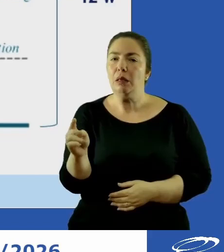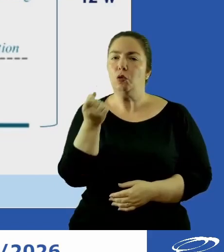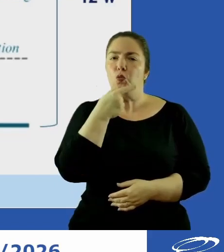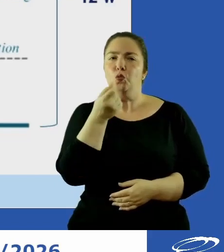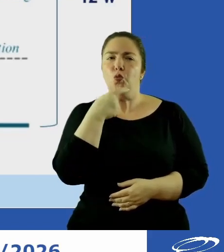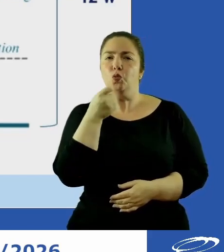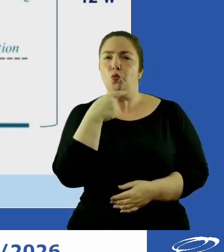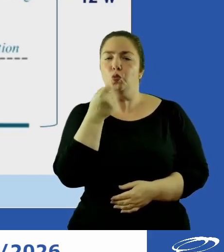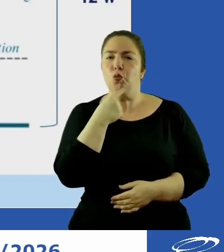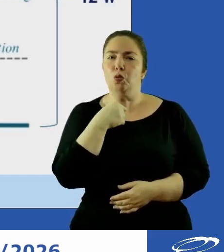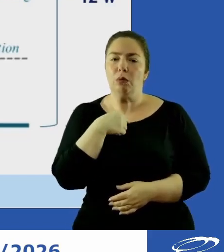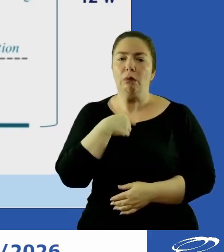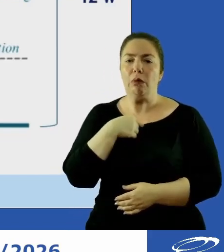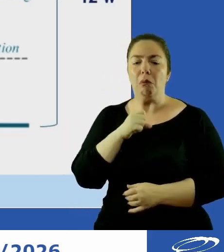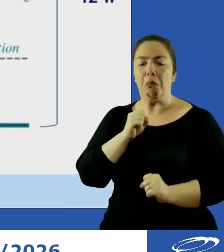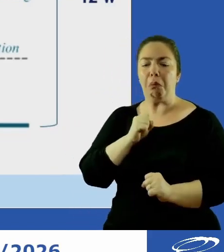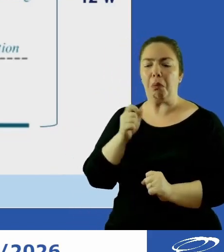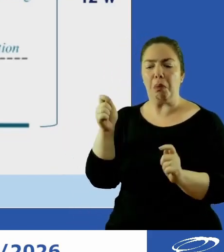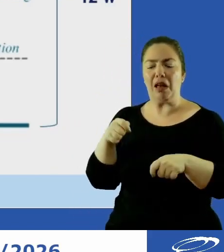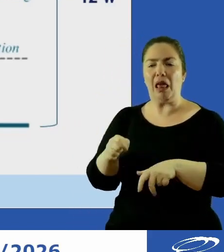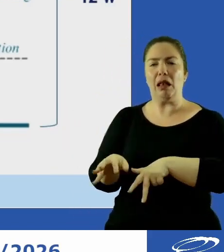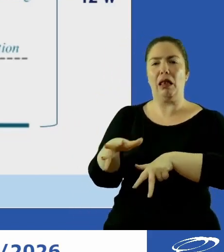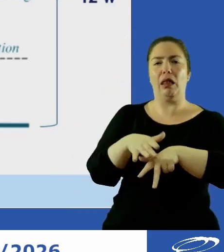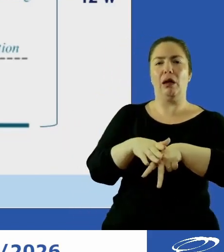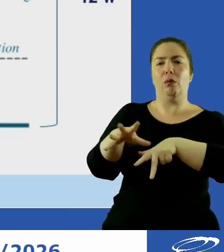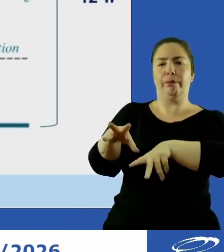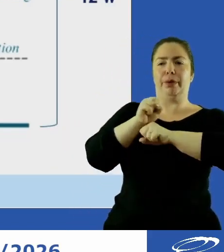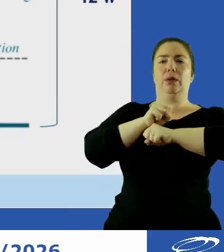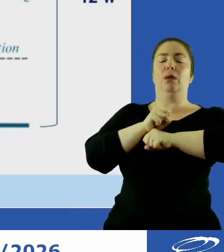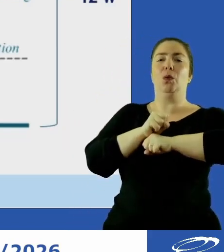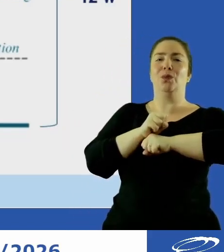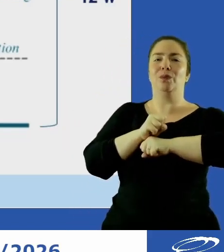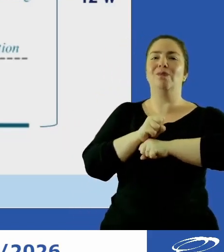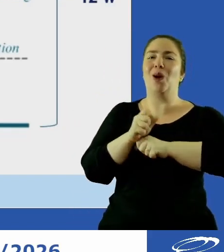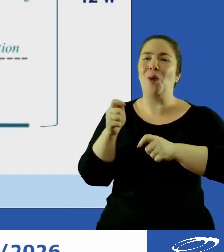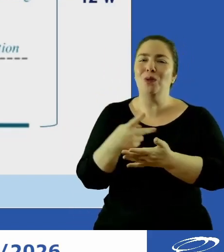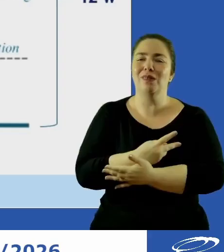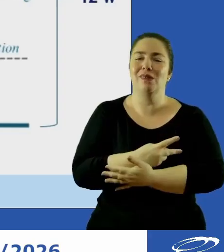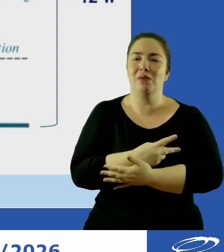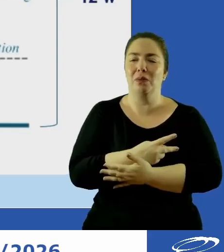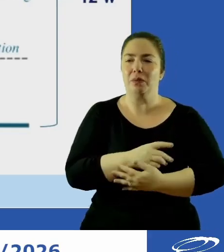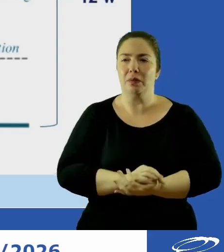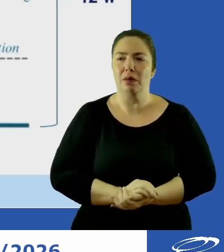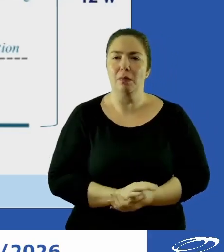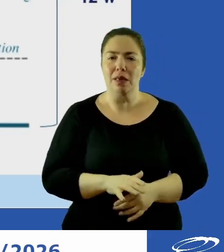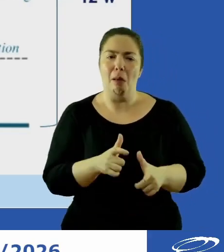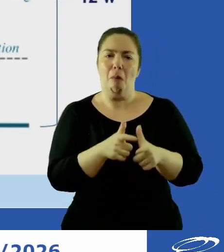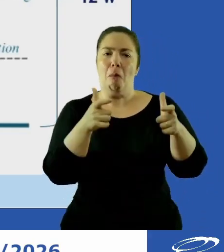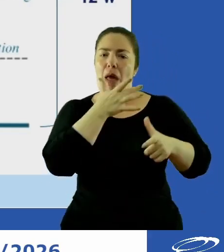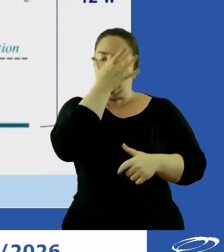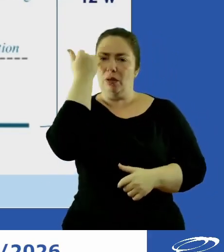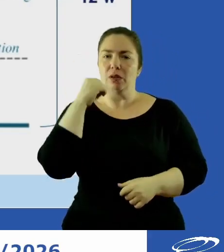effective. And then finally, at day 43, to repeat third dose of 1,500